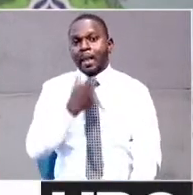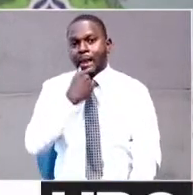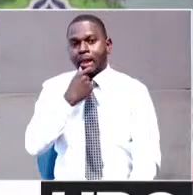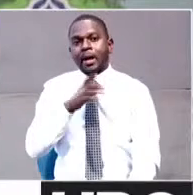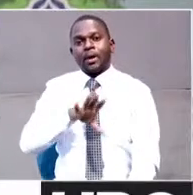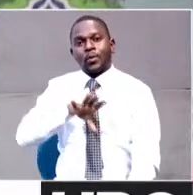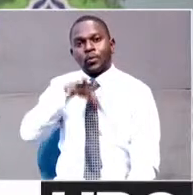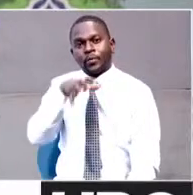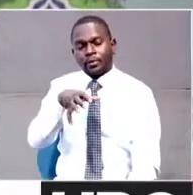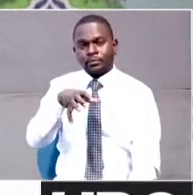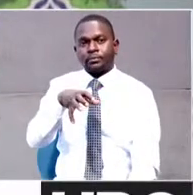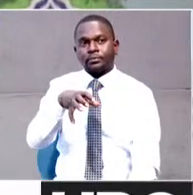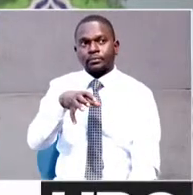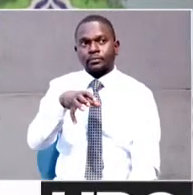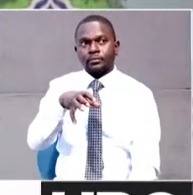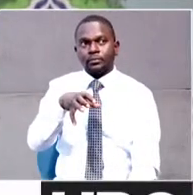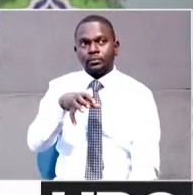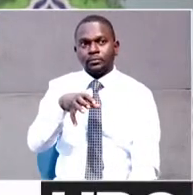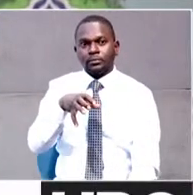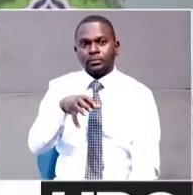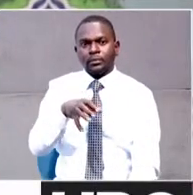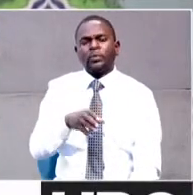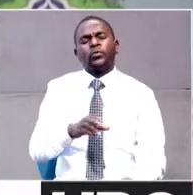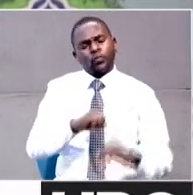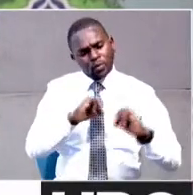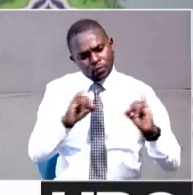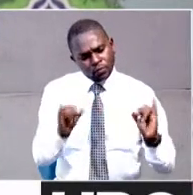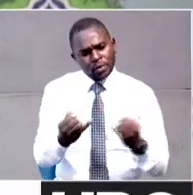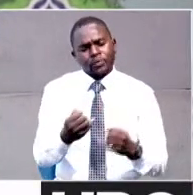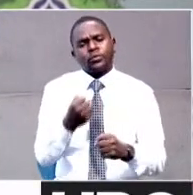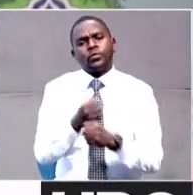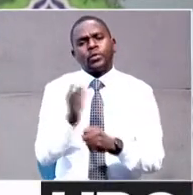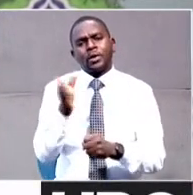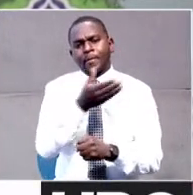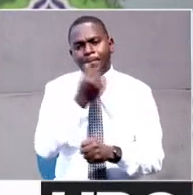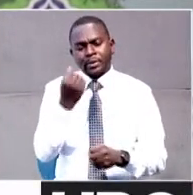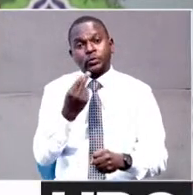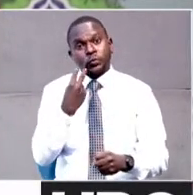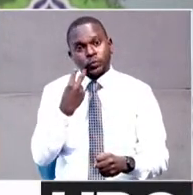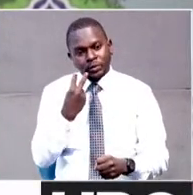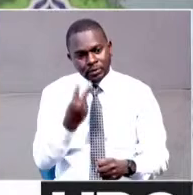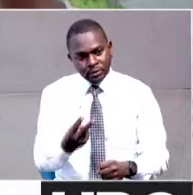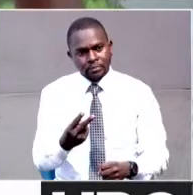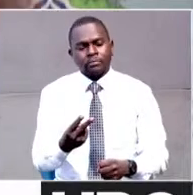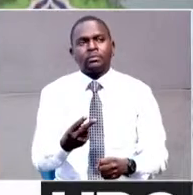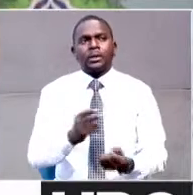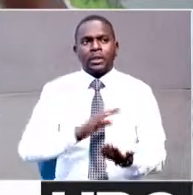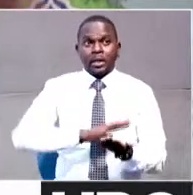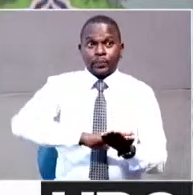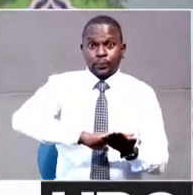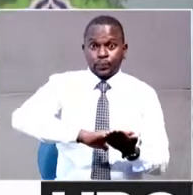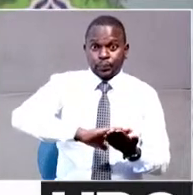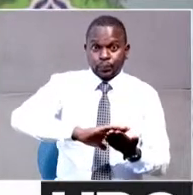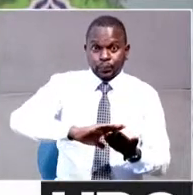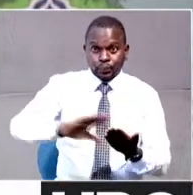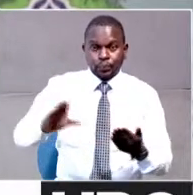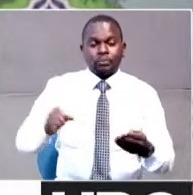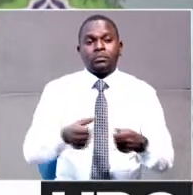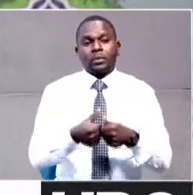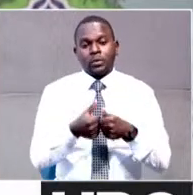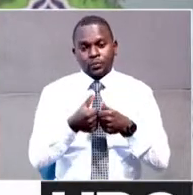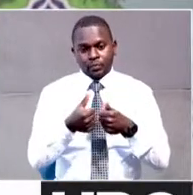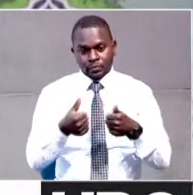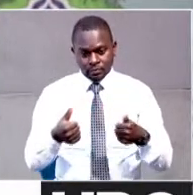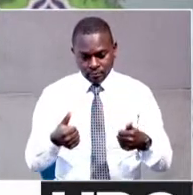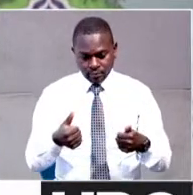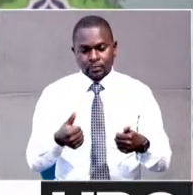sub-region, that every effort is being made to make sure that we will make that road navigable.